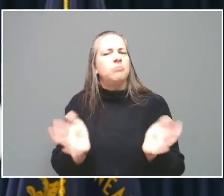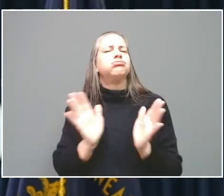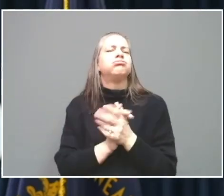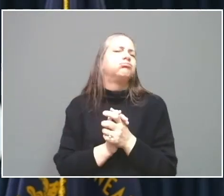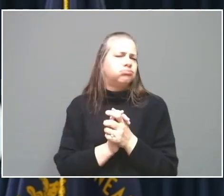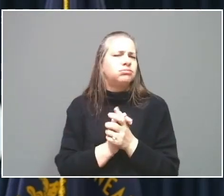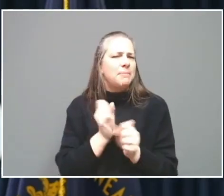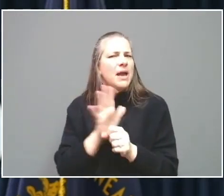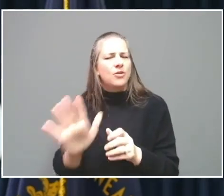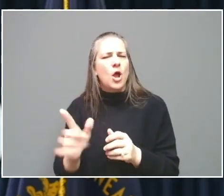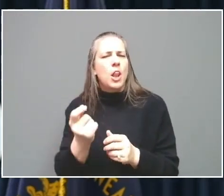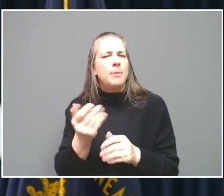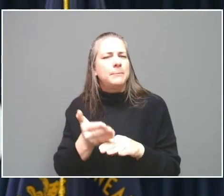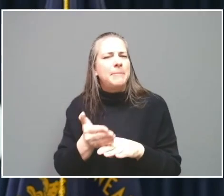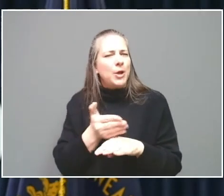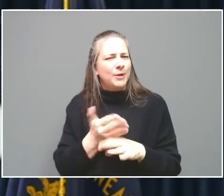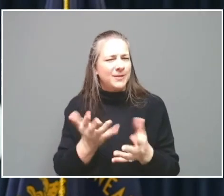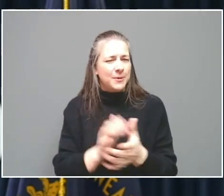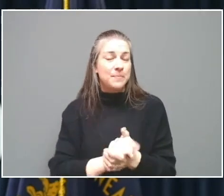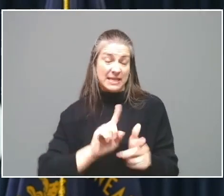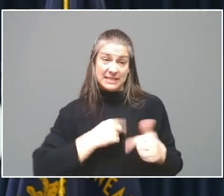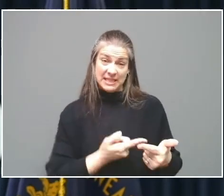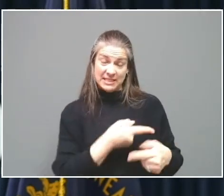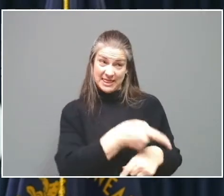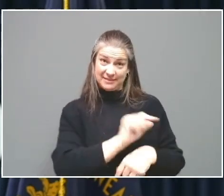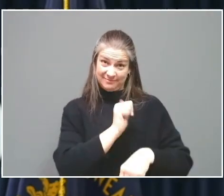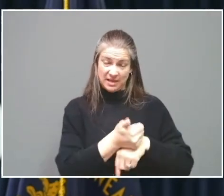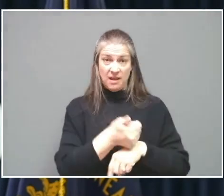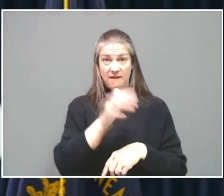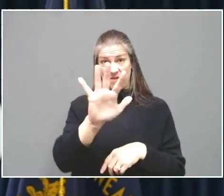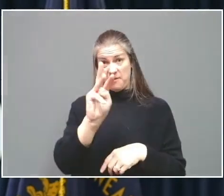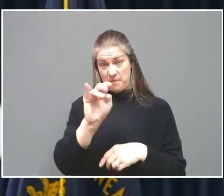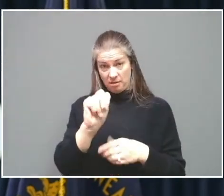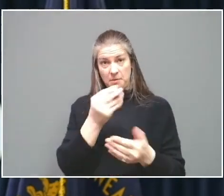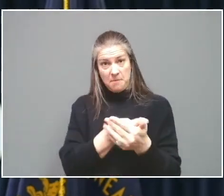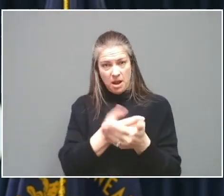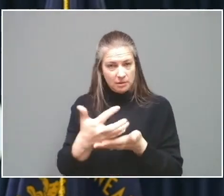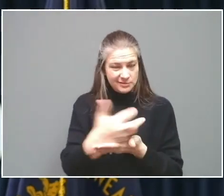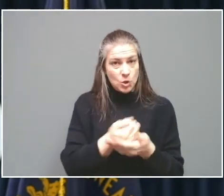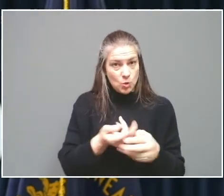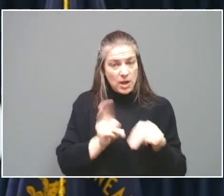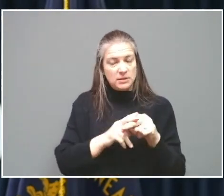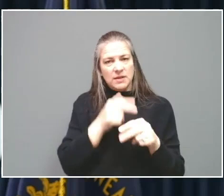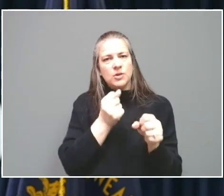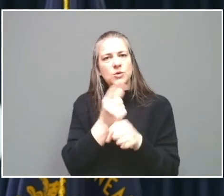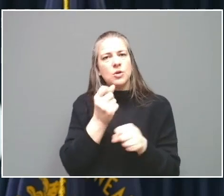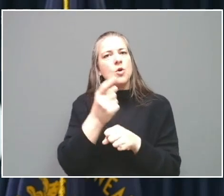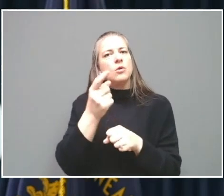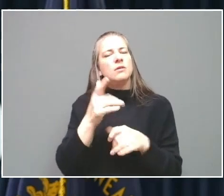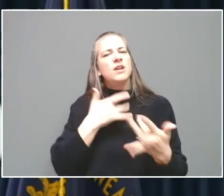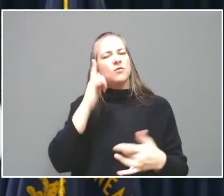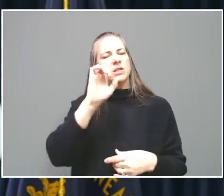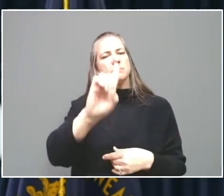program's inception, more than $5 million in goods and monetary donations have been raised through the annual event for domestic violence shelter